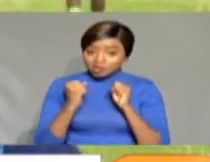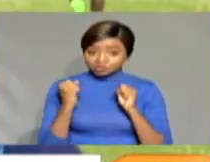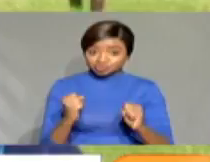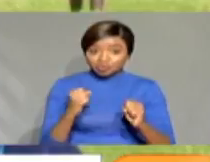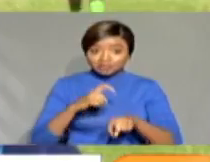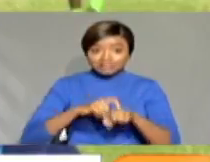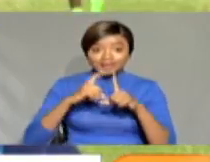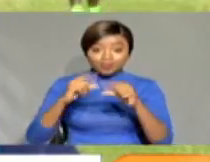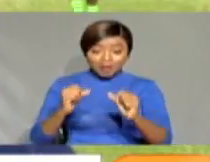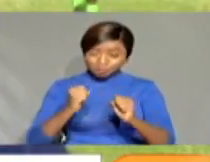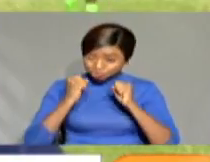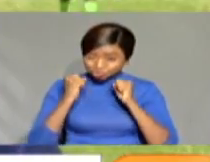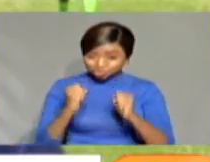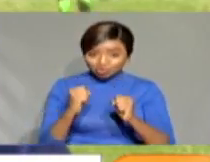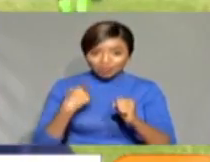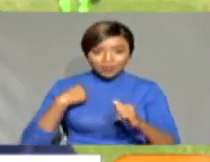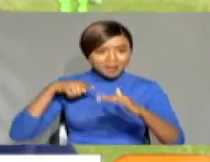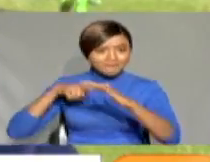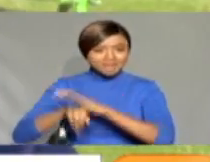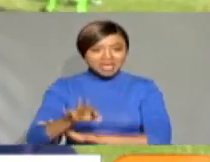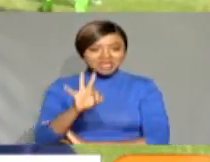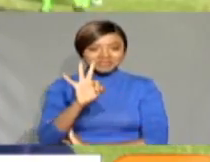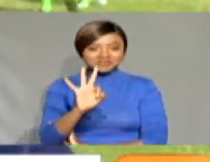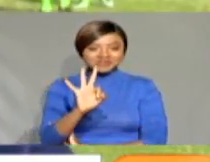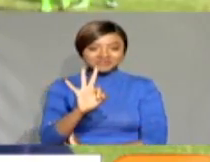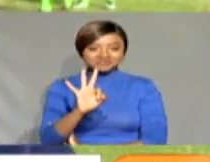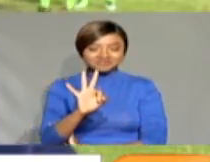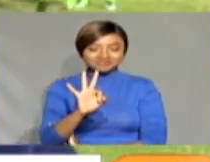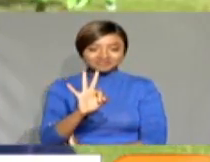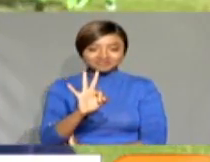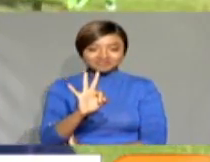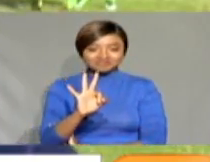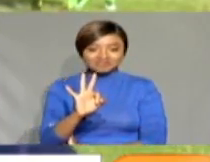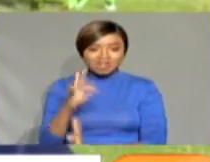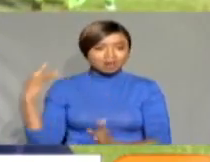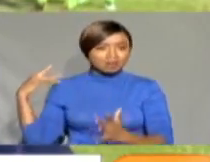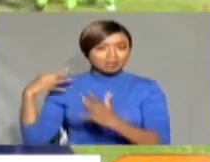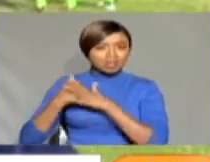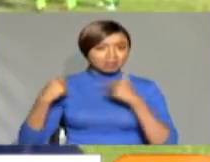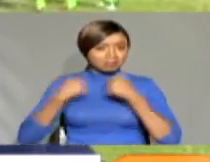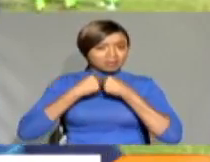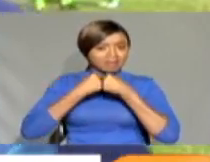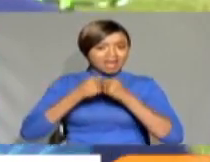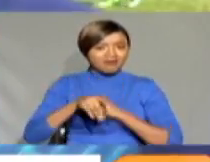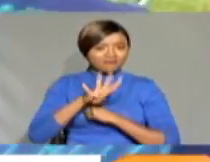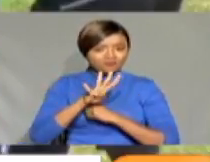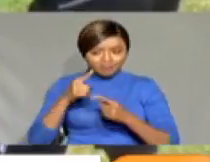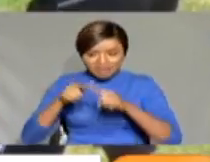nikisema vizuri, manake tumefunga bao tatu. Tumeenda games nne, hatujafunga bao, lakini leo umepata tumefunga.